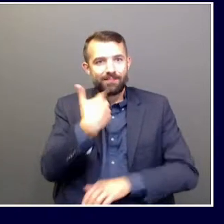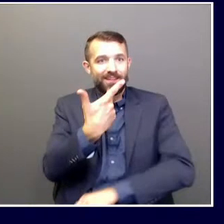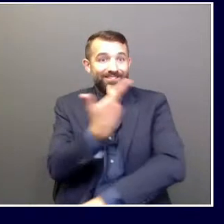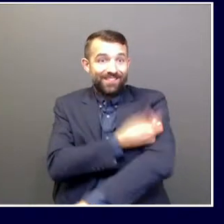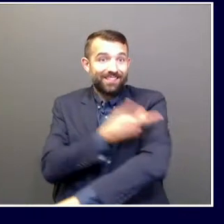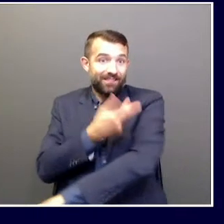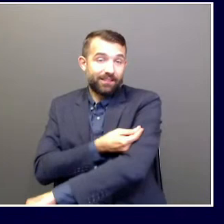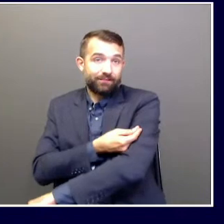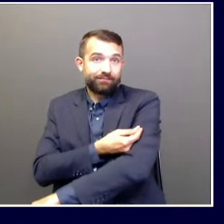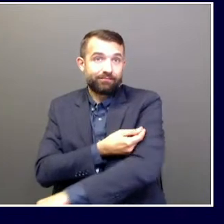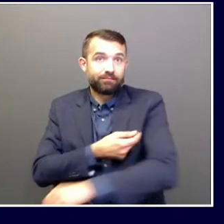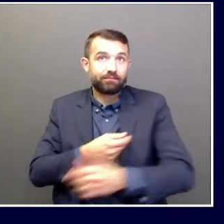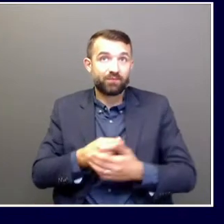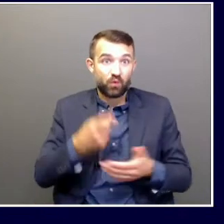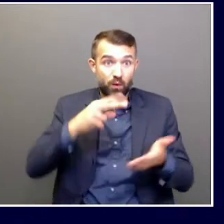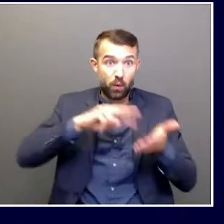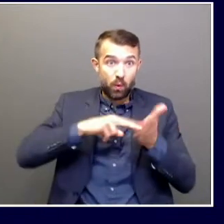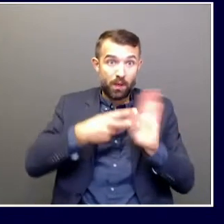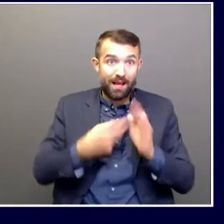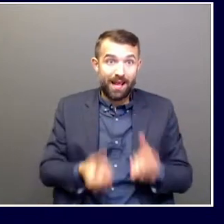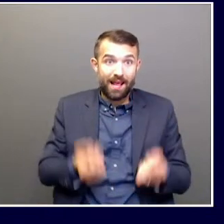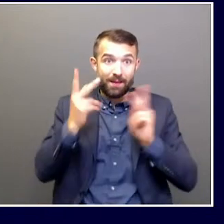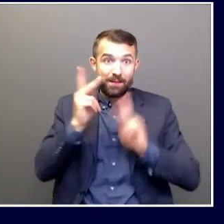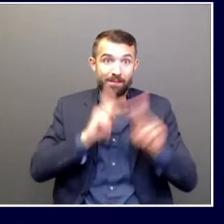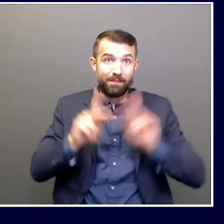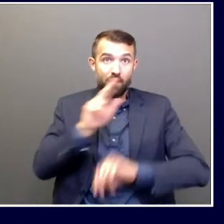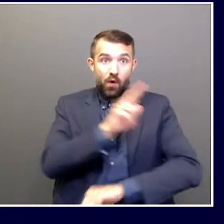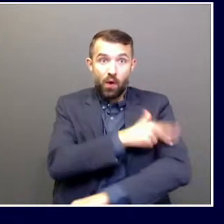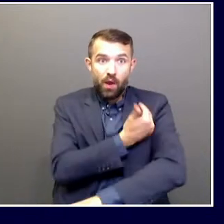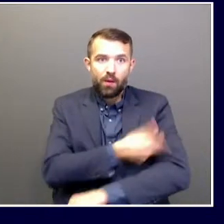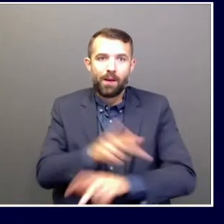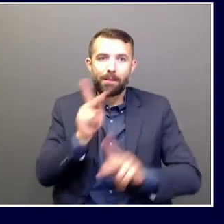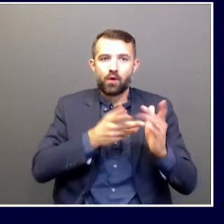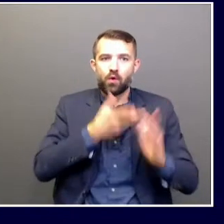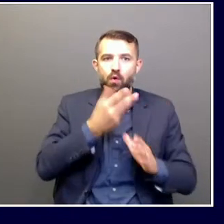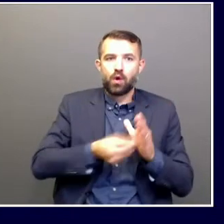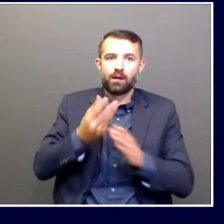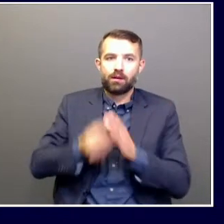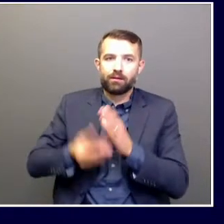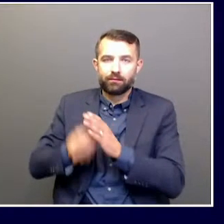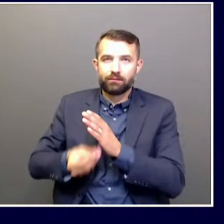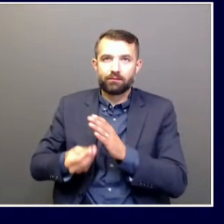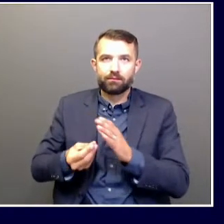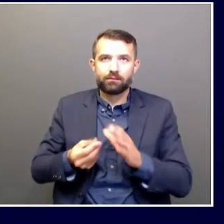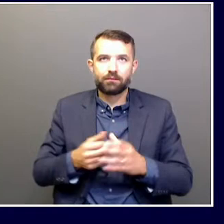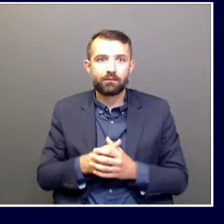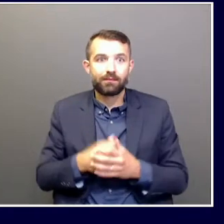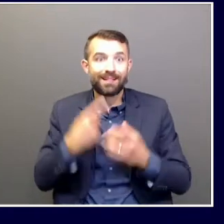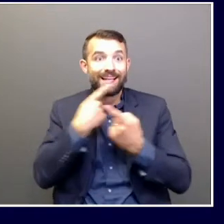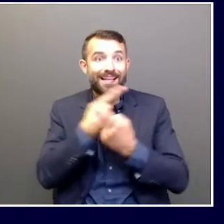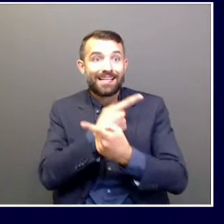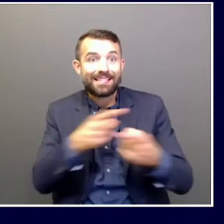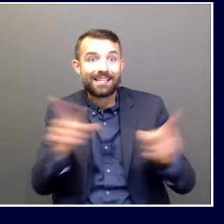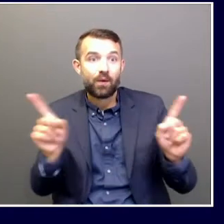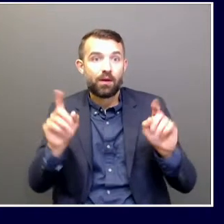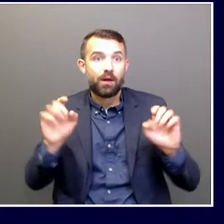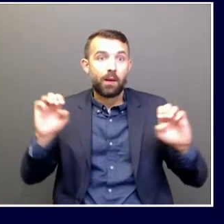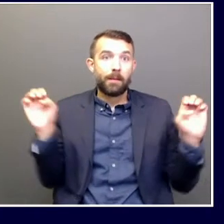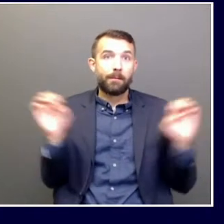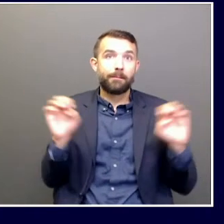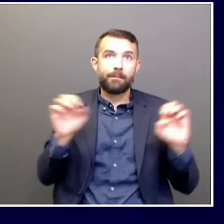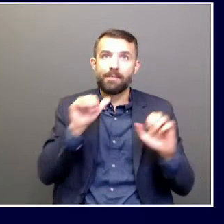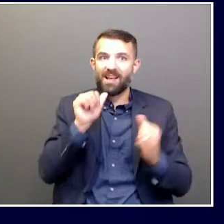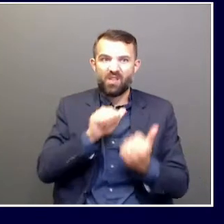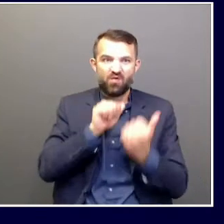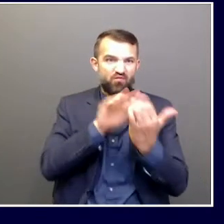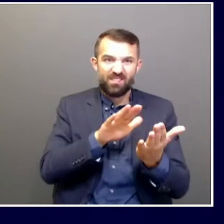that primarily, are you saying that a state of emergency wouldn't address that because those